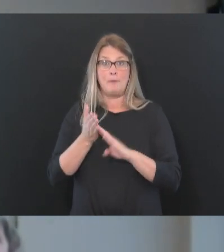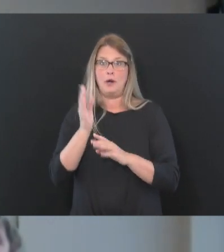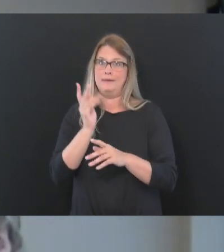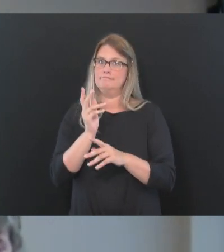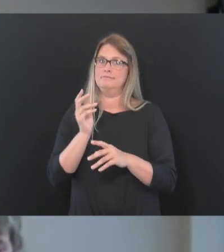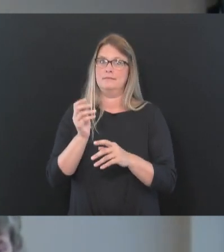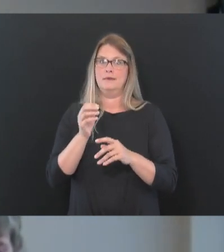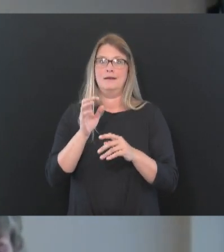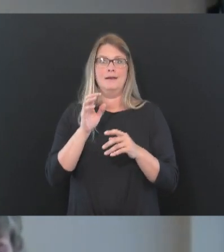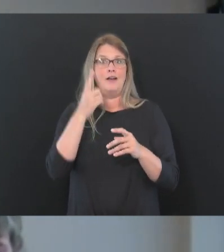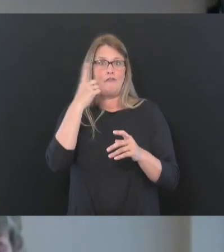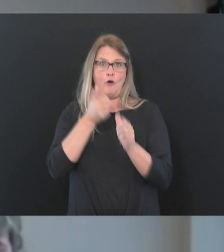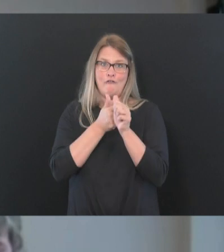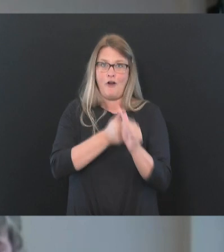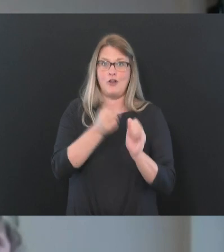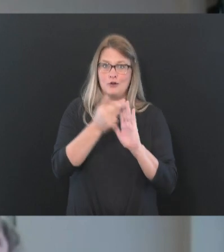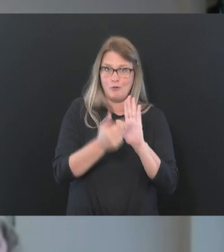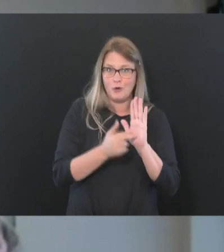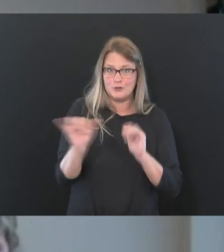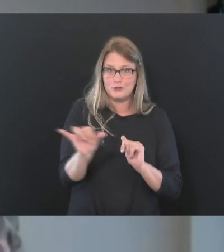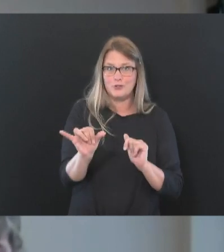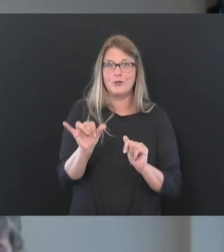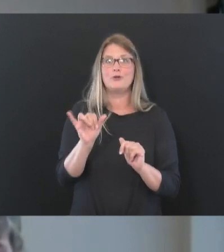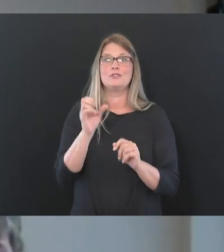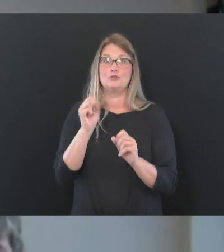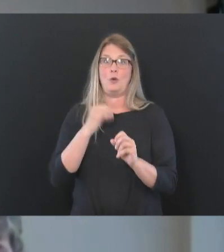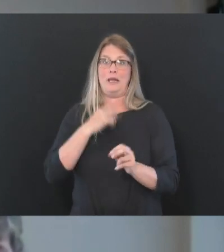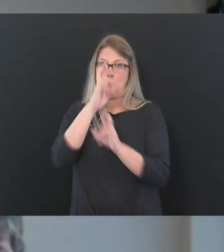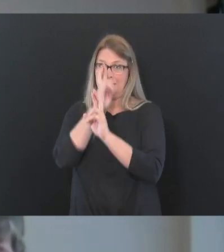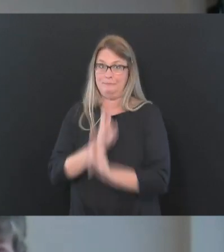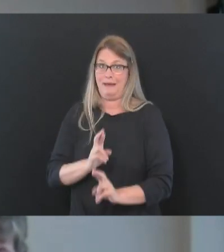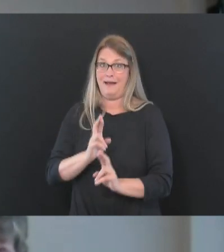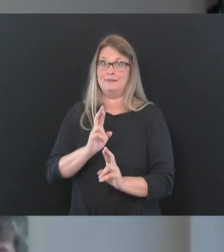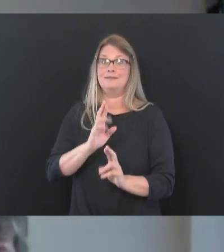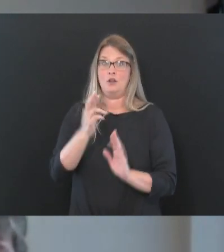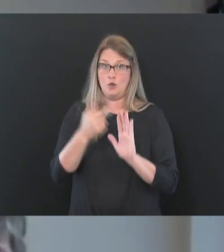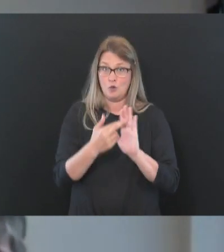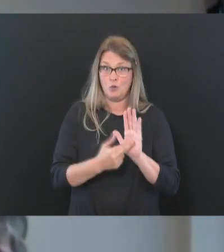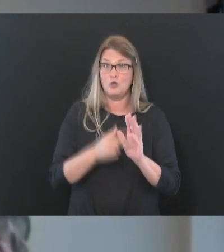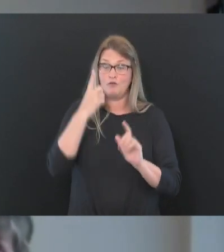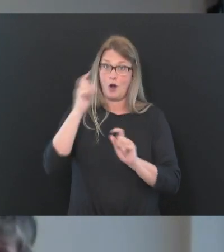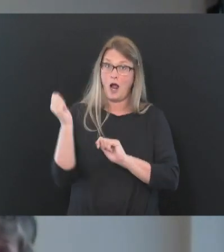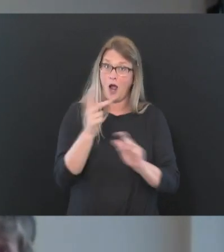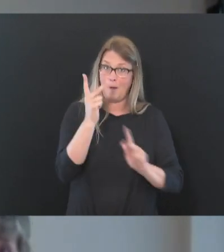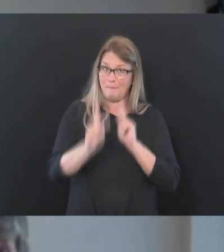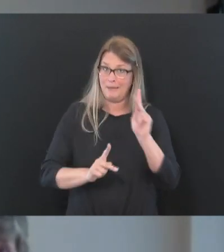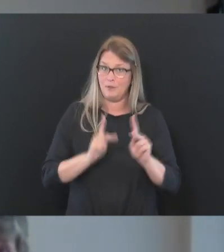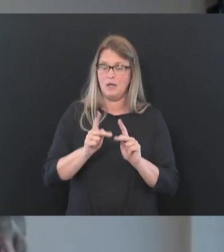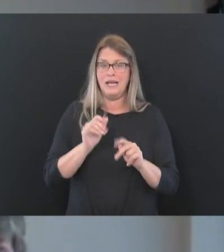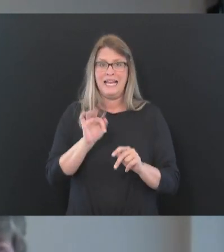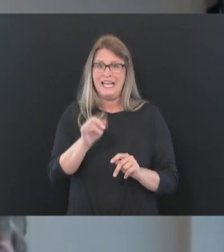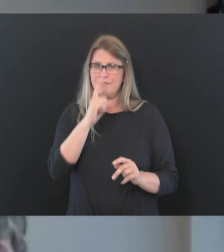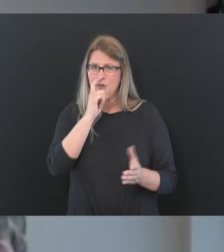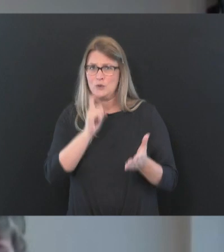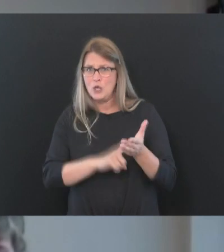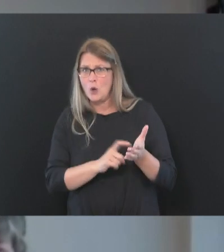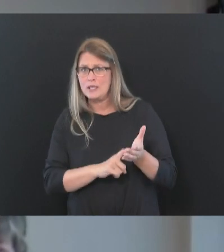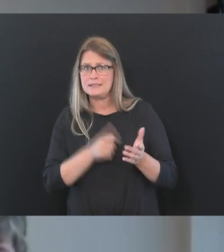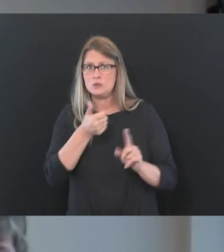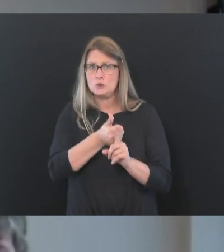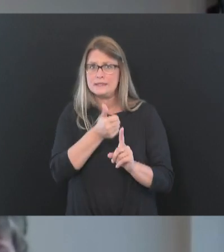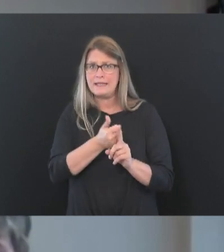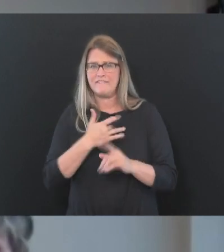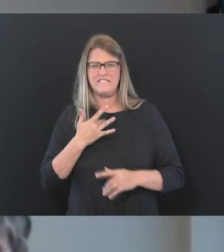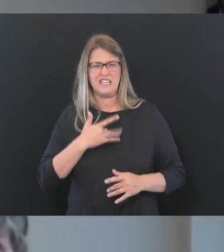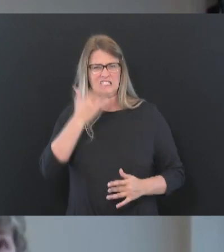distance with individuals, and that everyone respects that. If you do have any symptoms, cold-like symptoms or